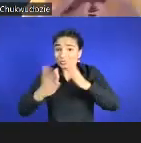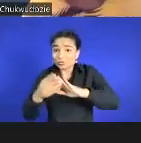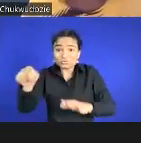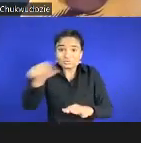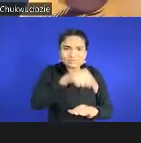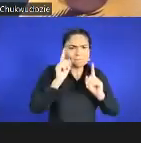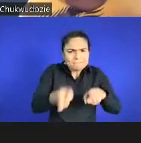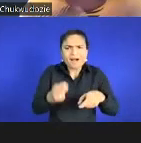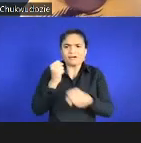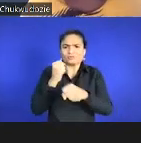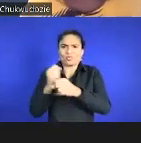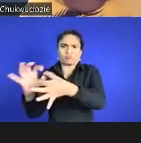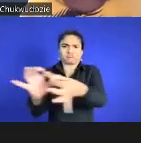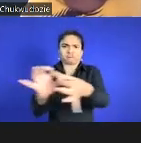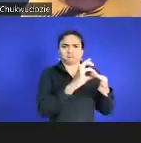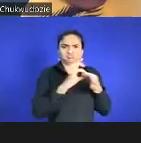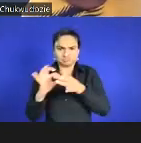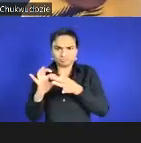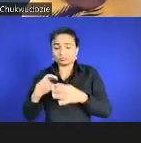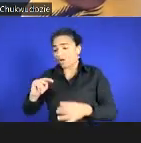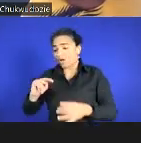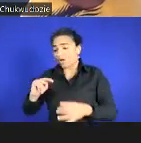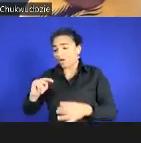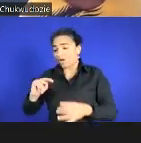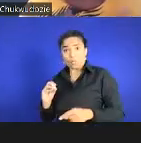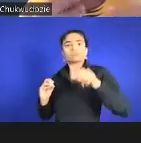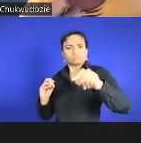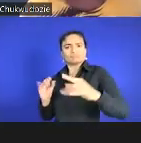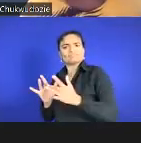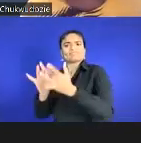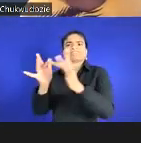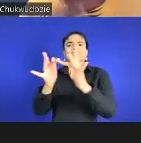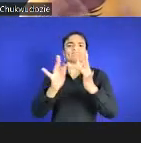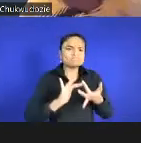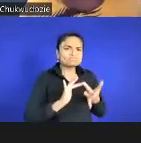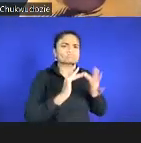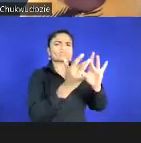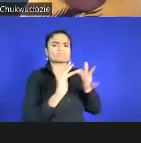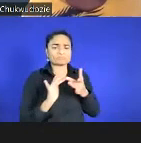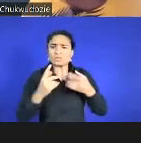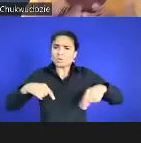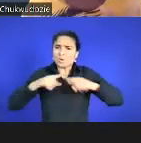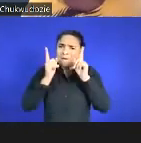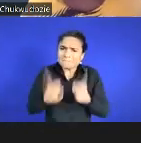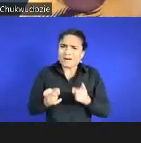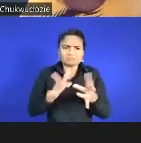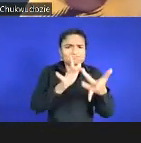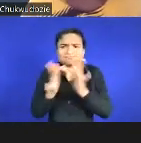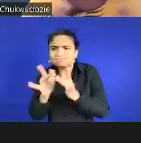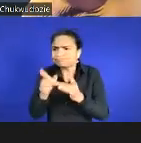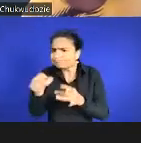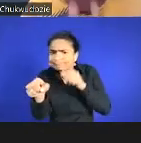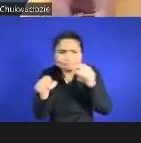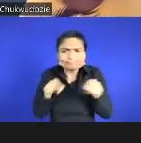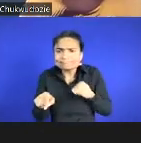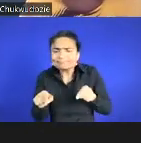to understand what others are doing. And then, if possible, it's actually recommended that you